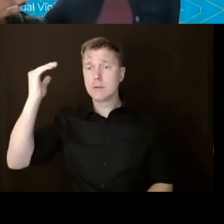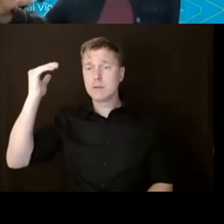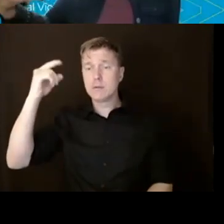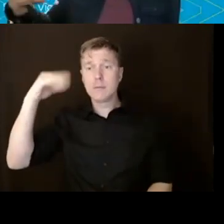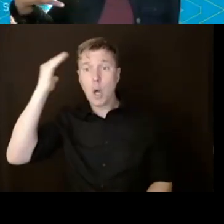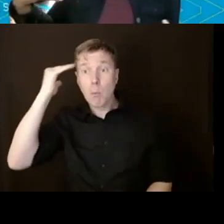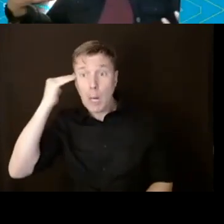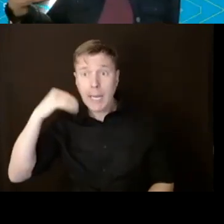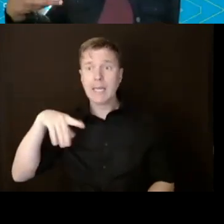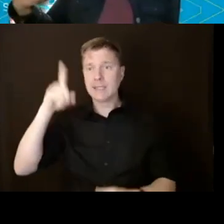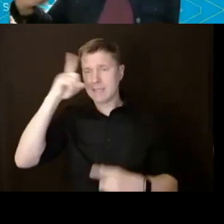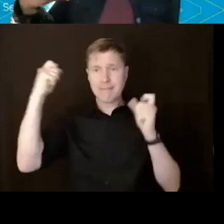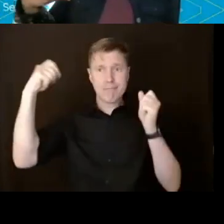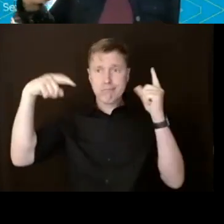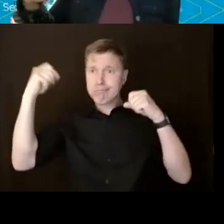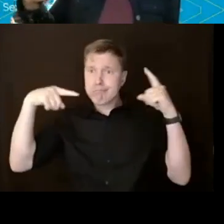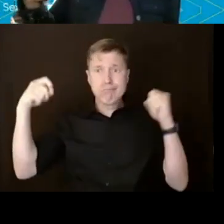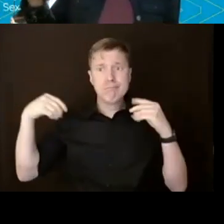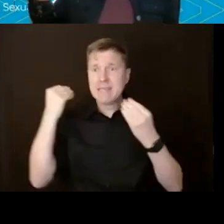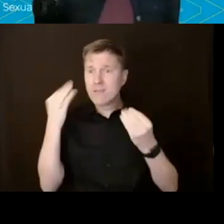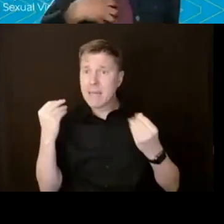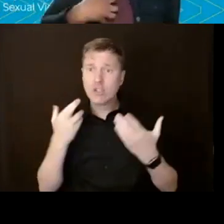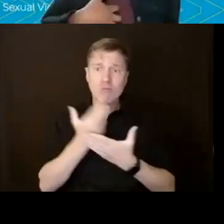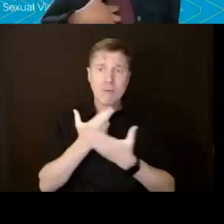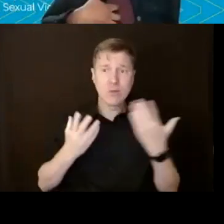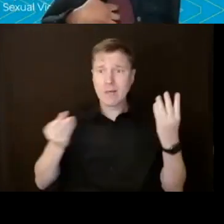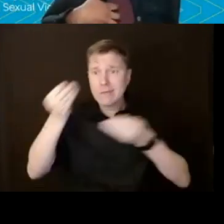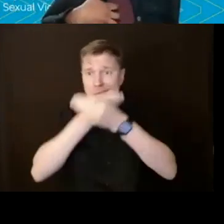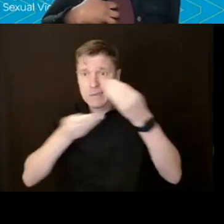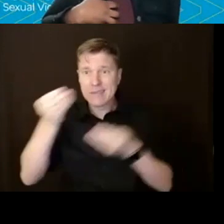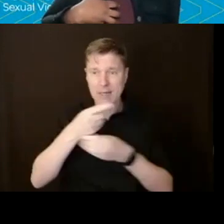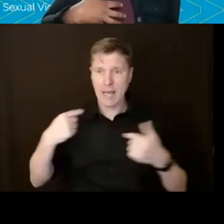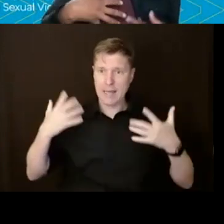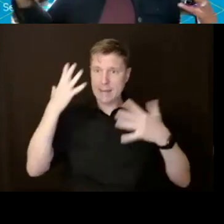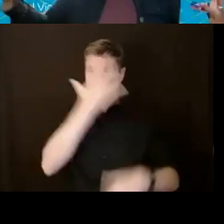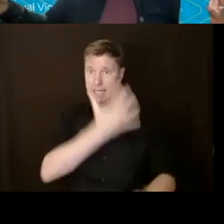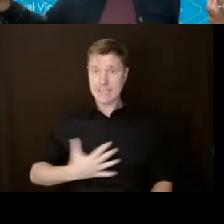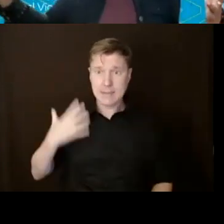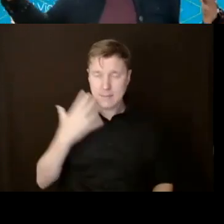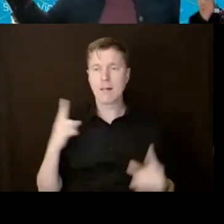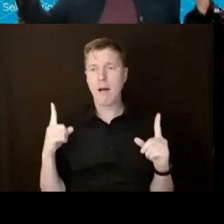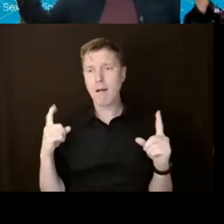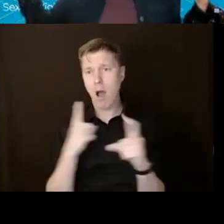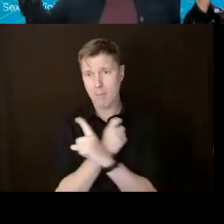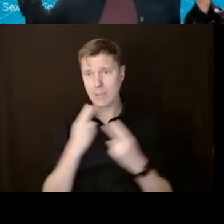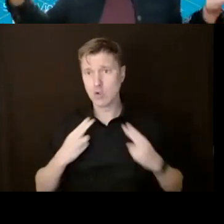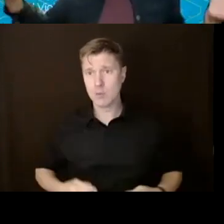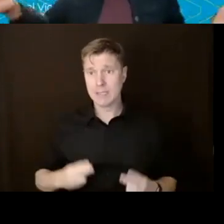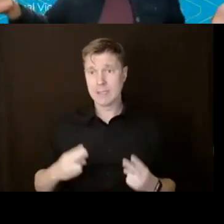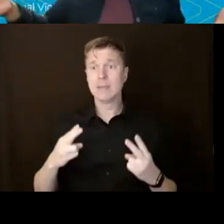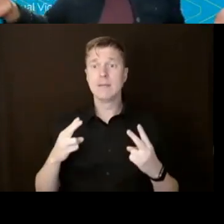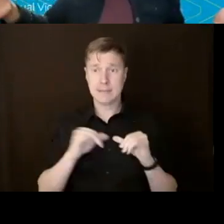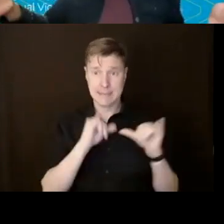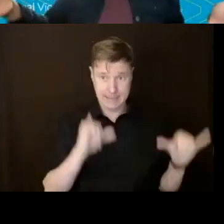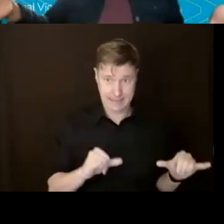exchanging information and resources, is a complex human system, right? All the way out to this complex